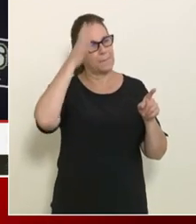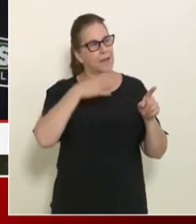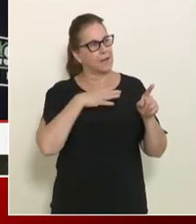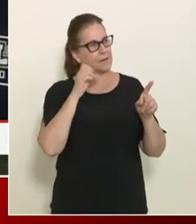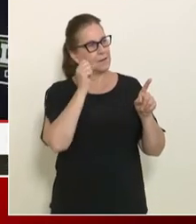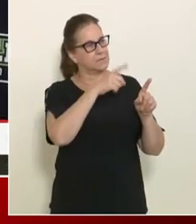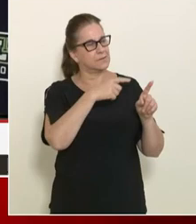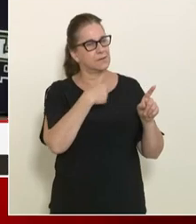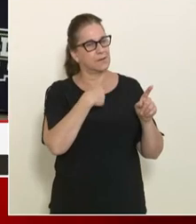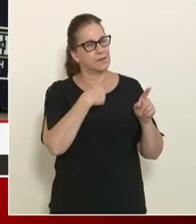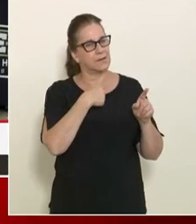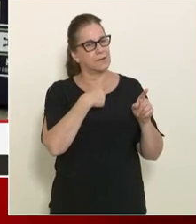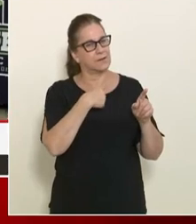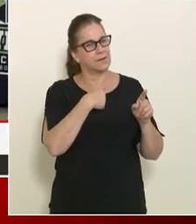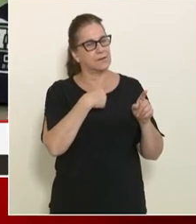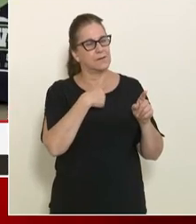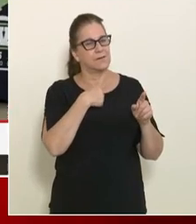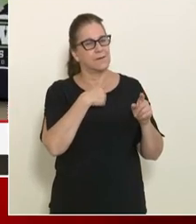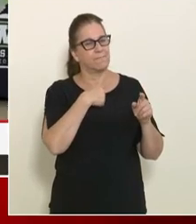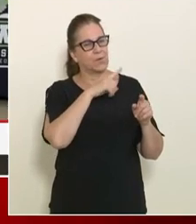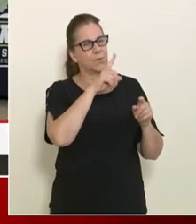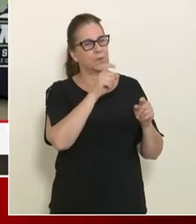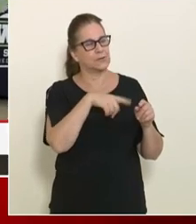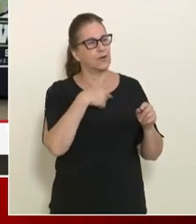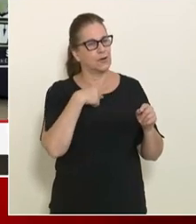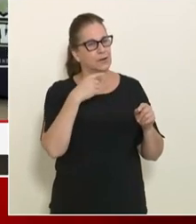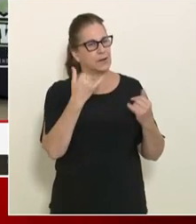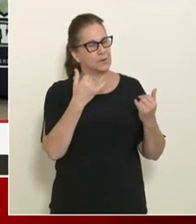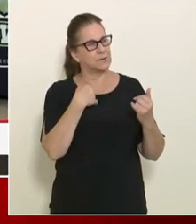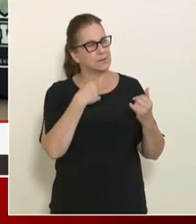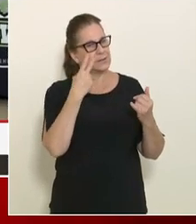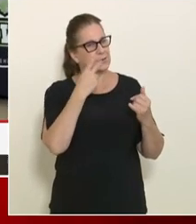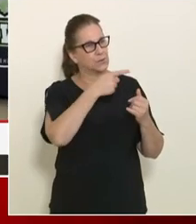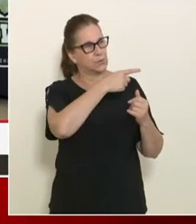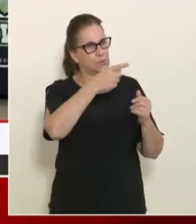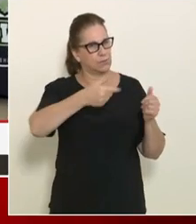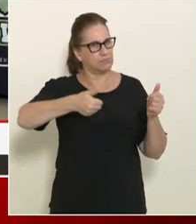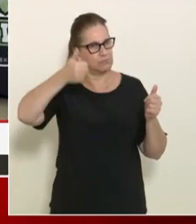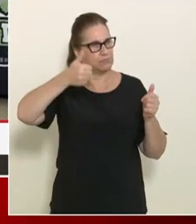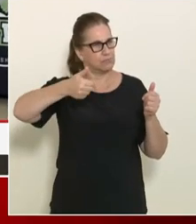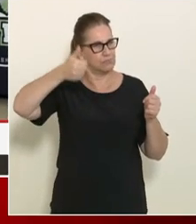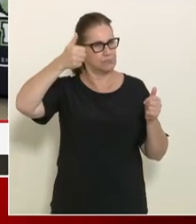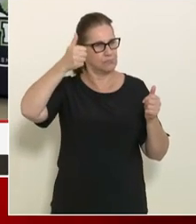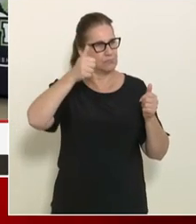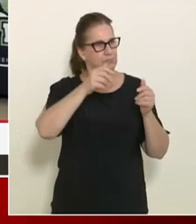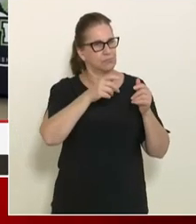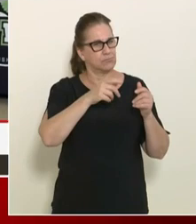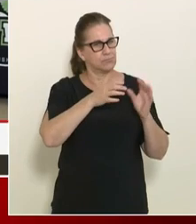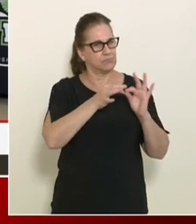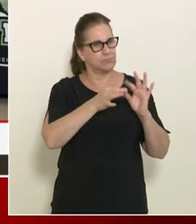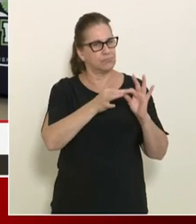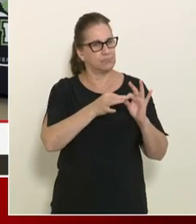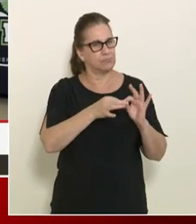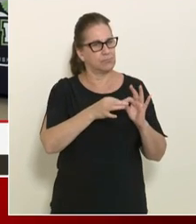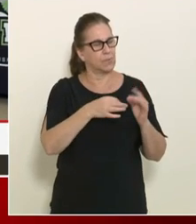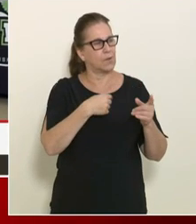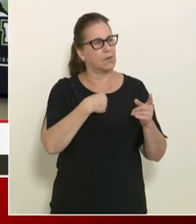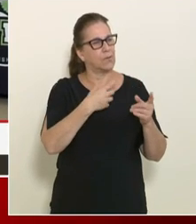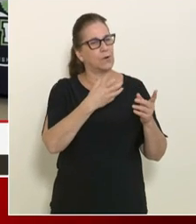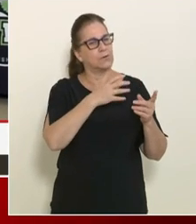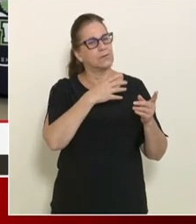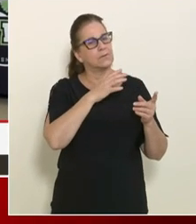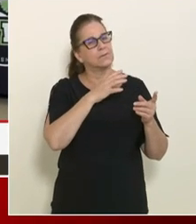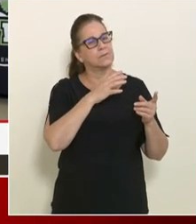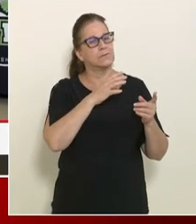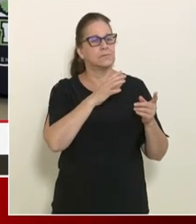You've heard all the officials talk today, but what's it like for students your age who cannot socialize with their